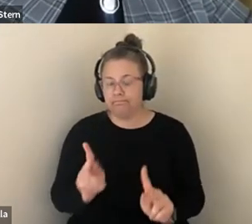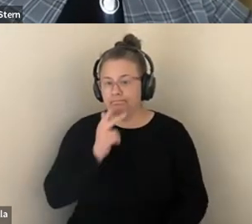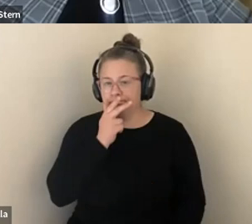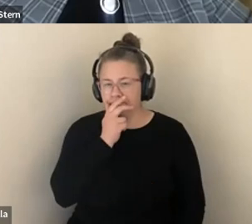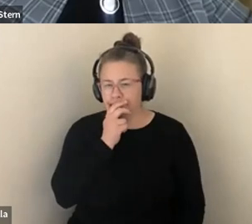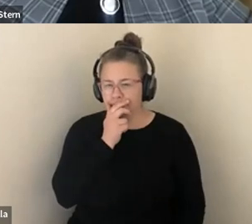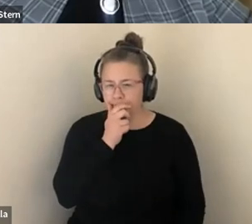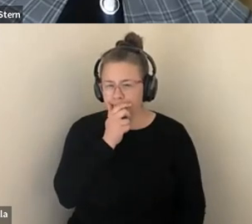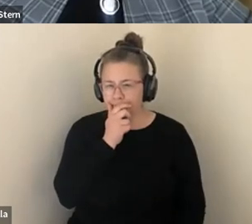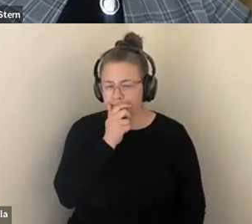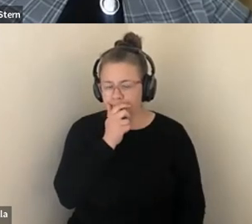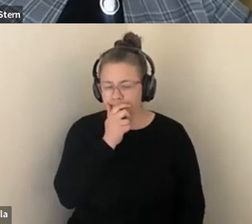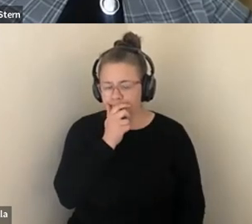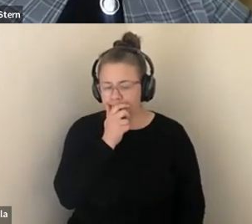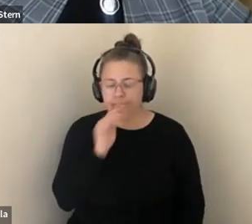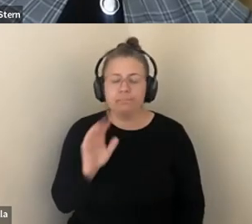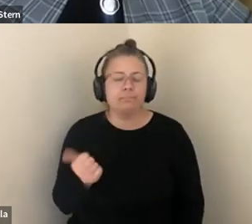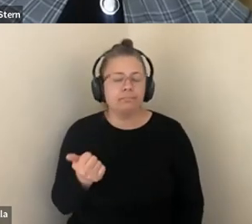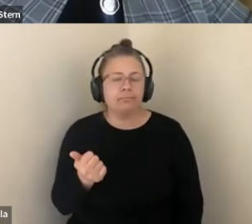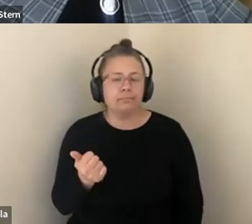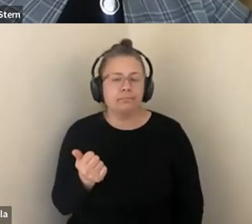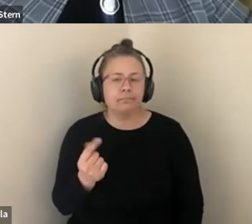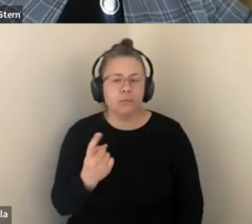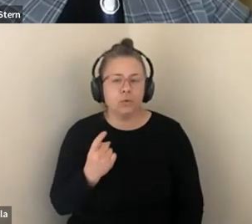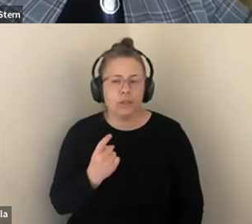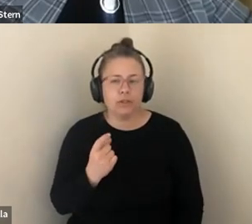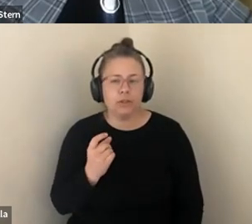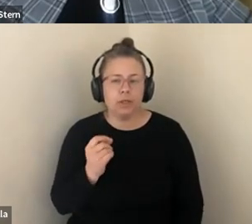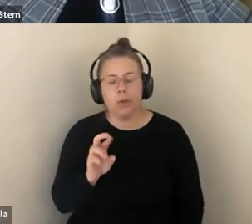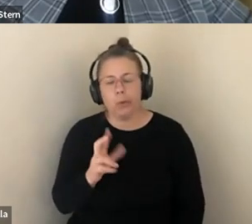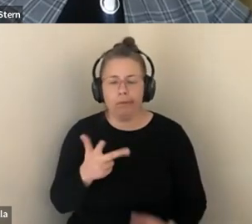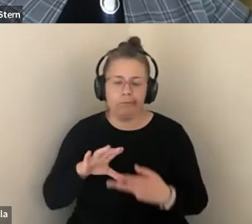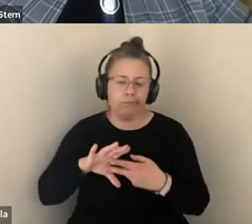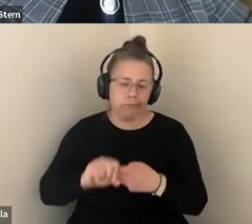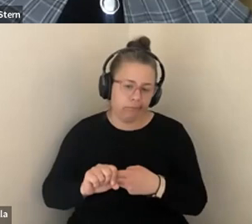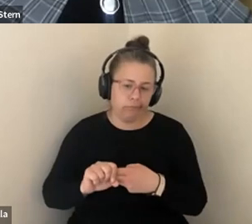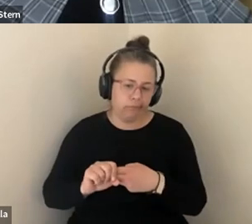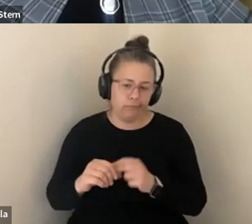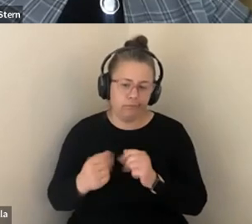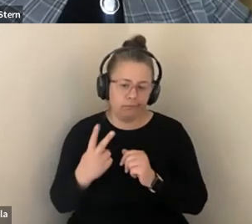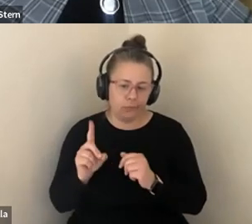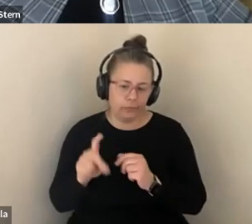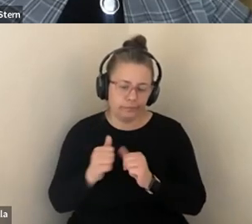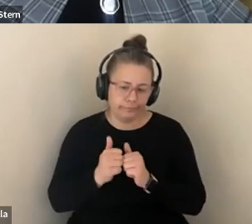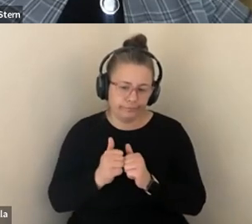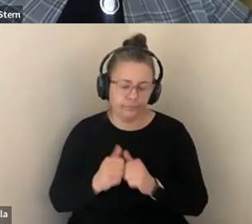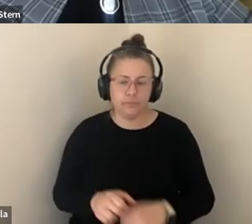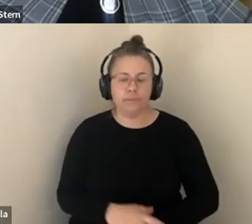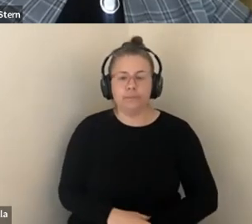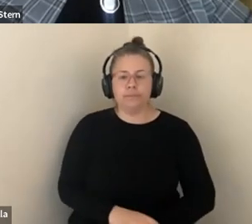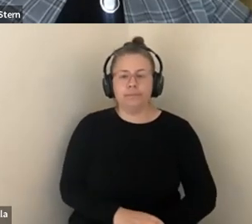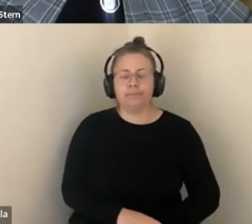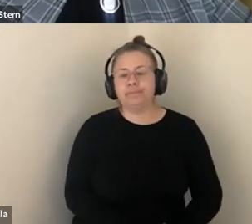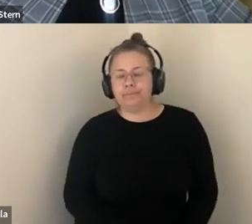Let's see. Well, another question was about, or another pair of questions maybe, was about what we do